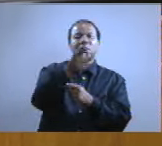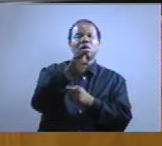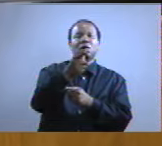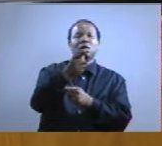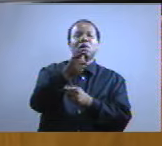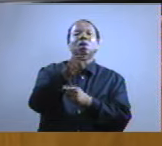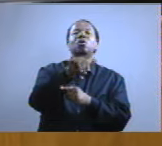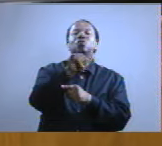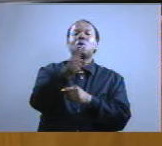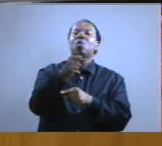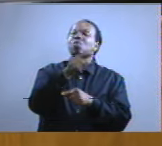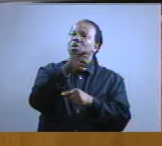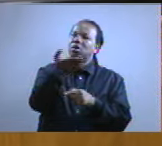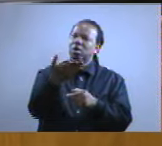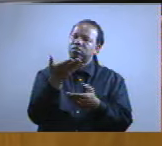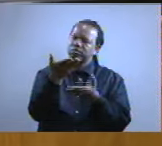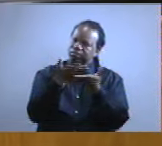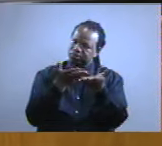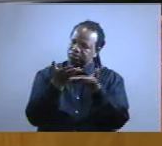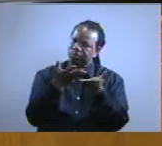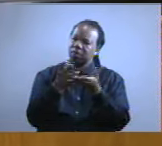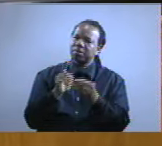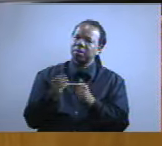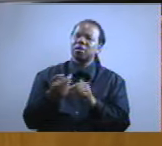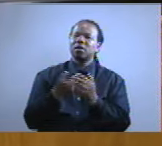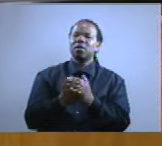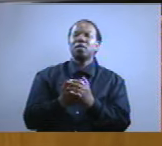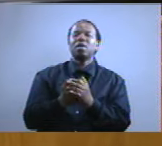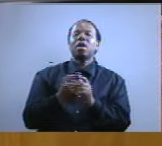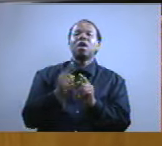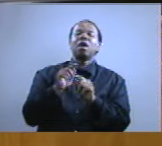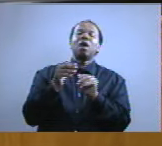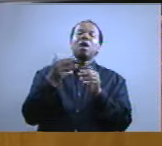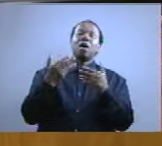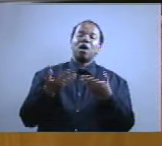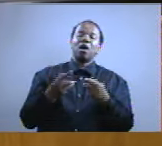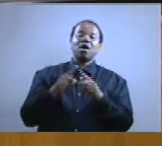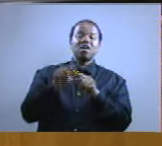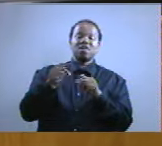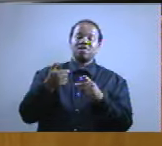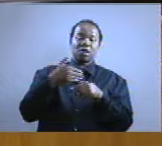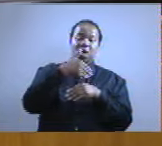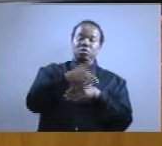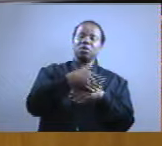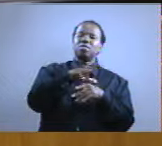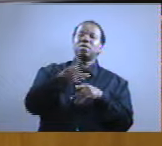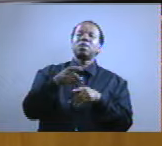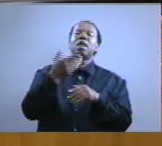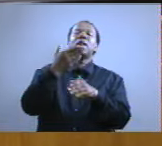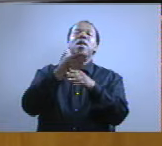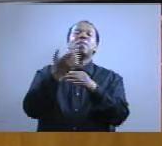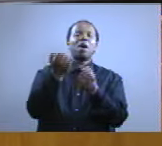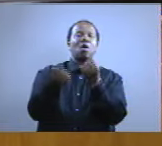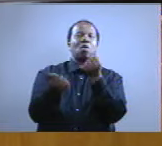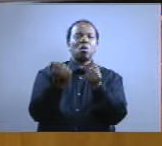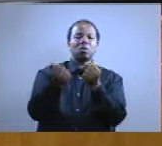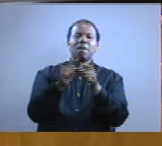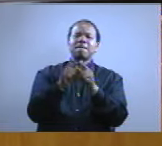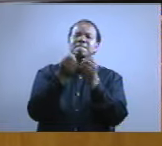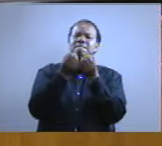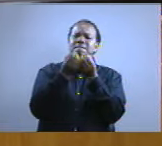CCMA for arbitration. The provision that such disputes could only be referred to the Labour Court was prohibitive in that many